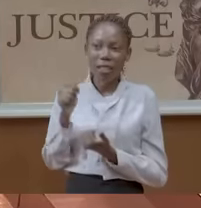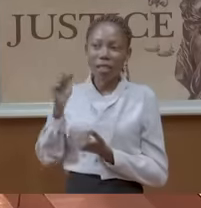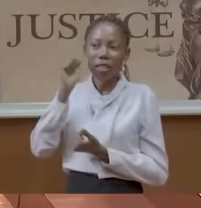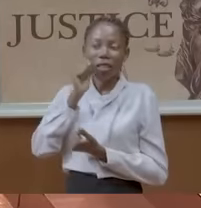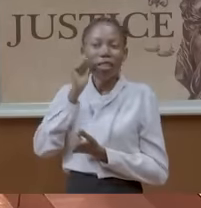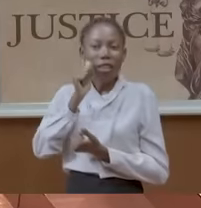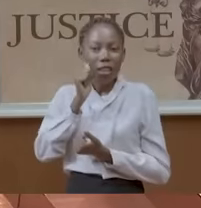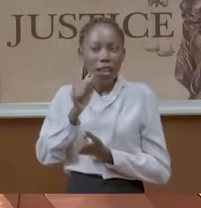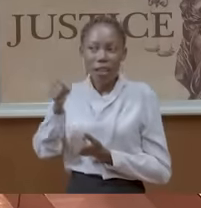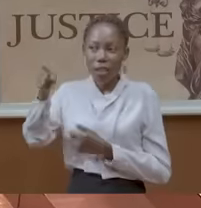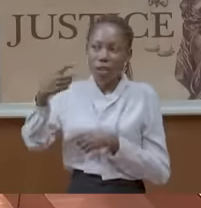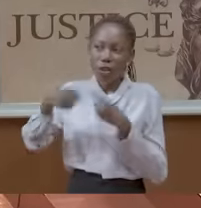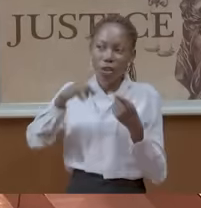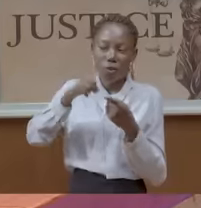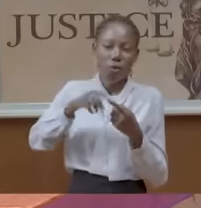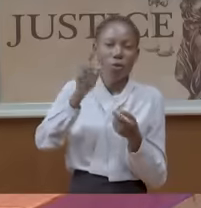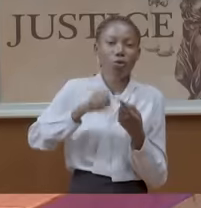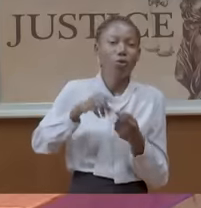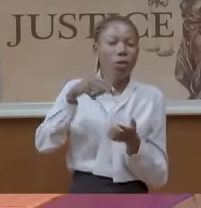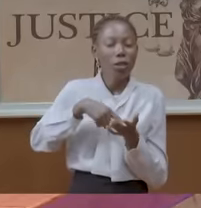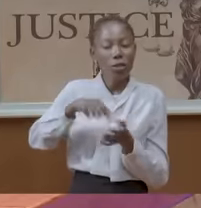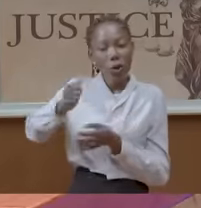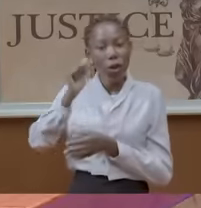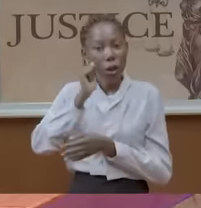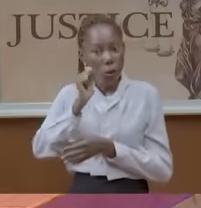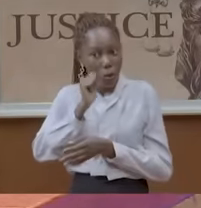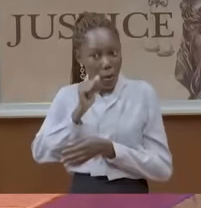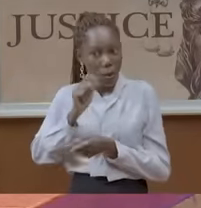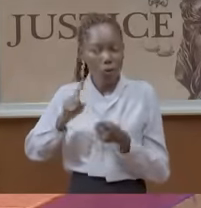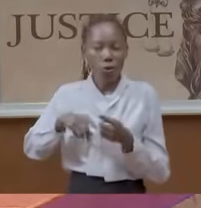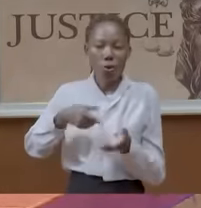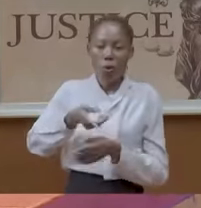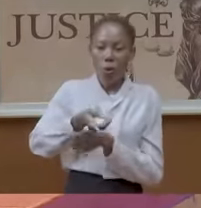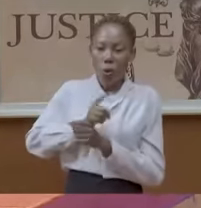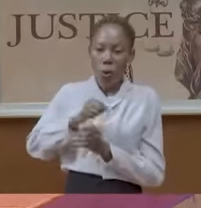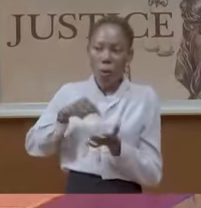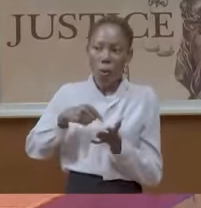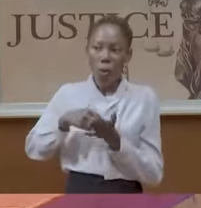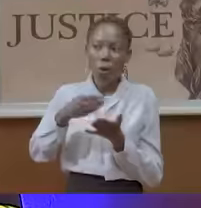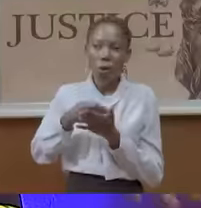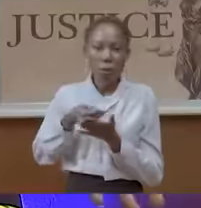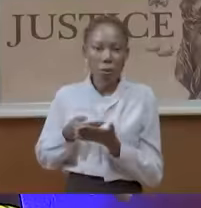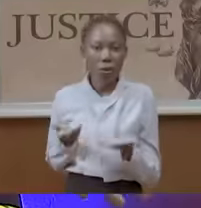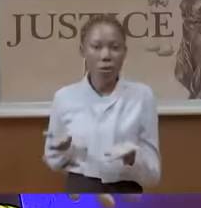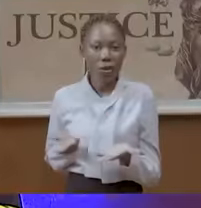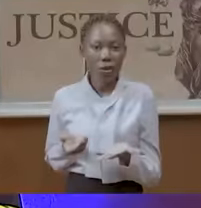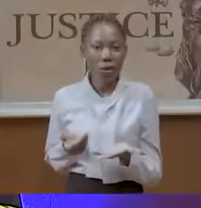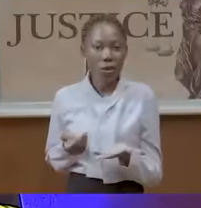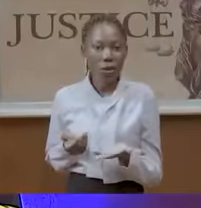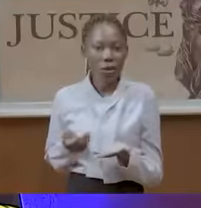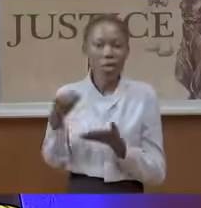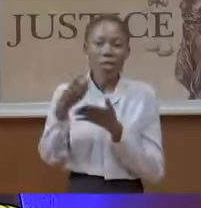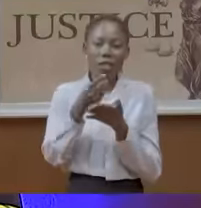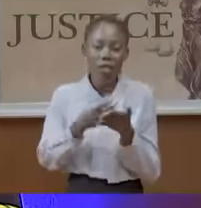I go to her to ask for money or to beg or to borrow. She works, she's a fashion designer. And a good, not tailor, designer. So